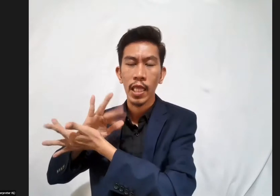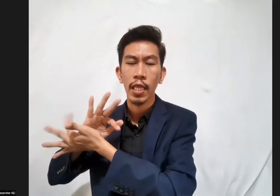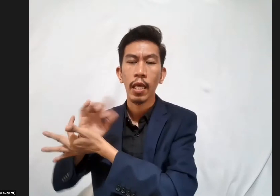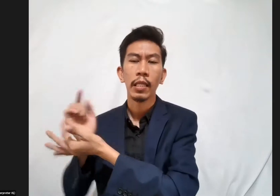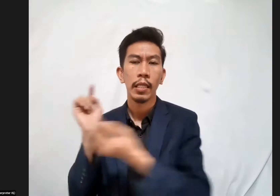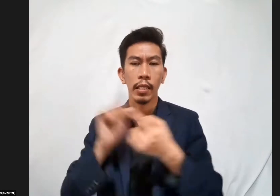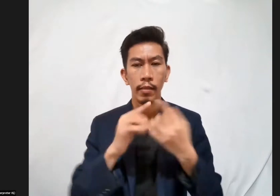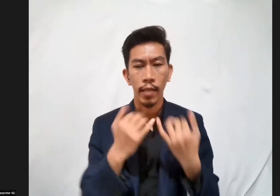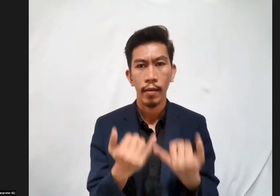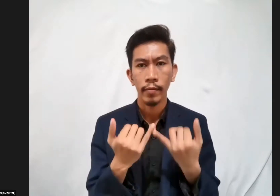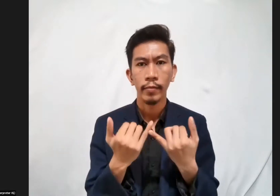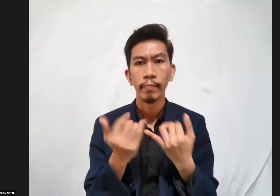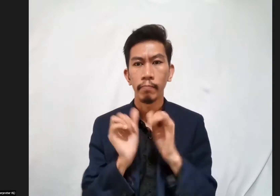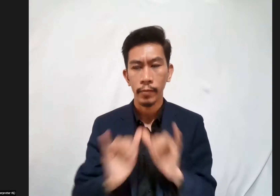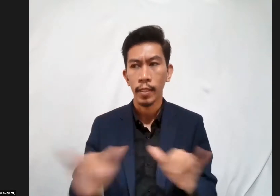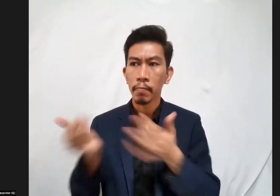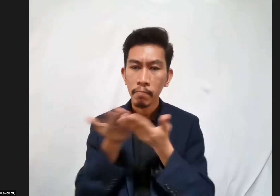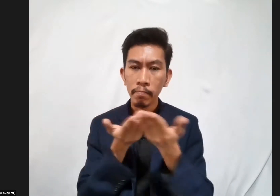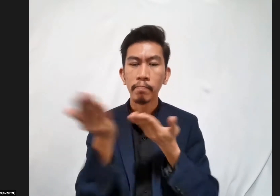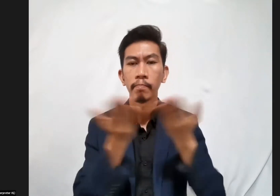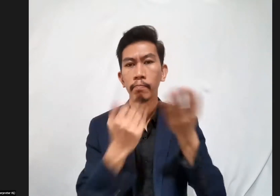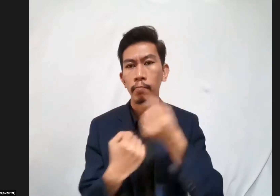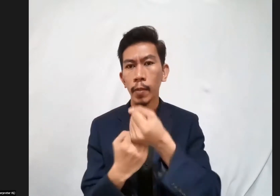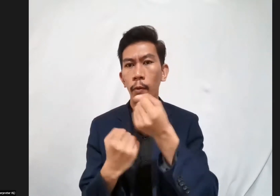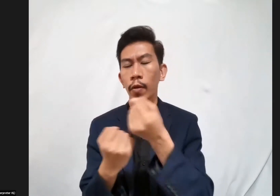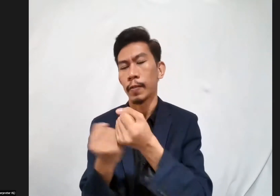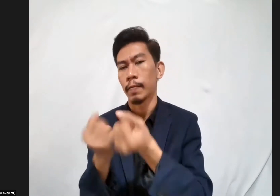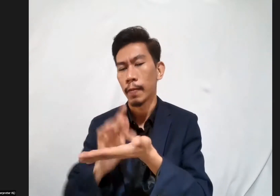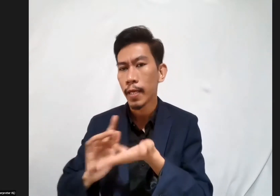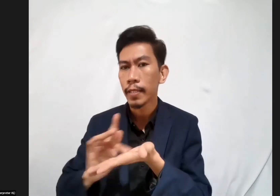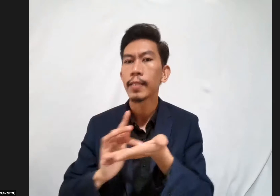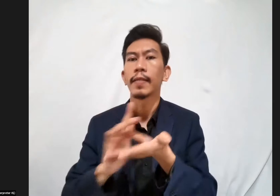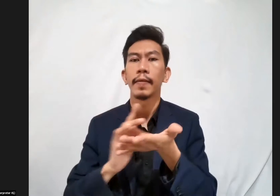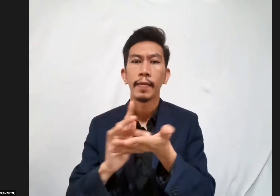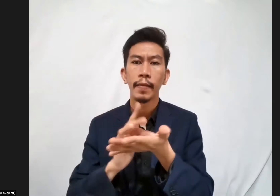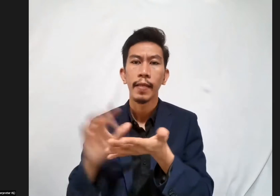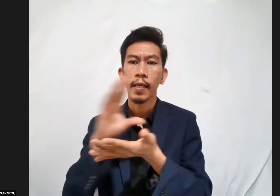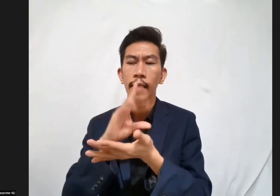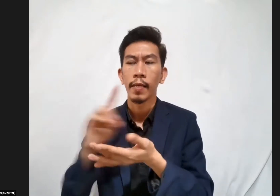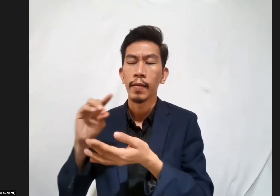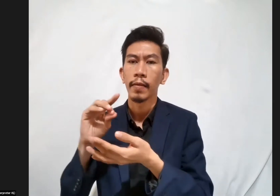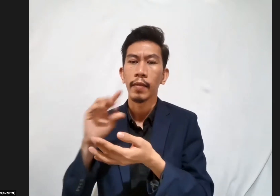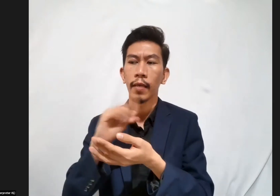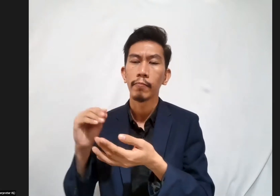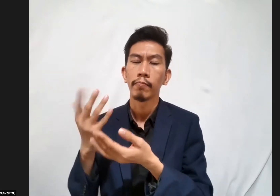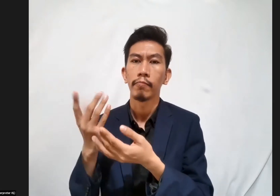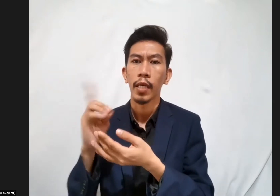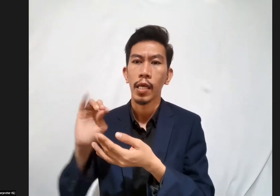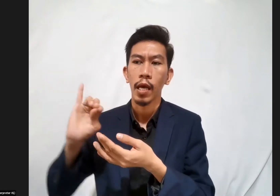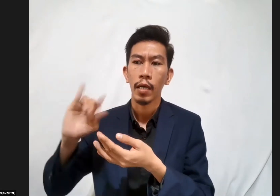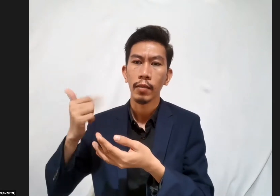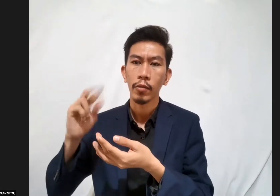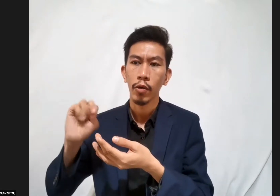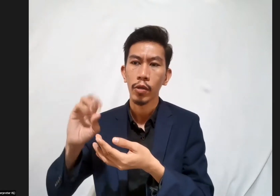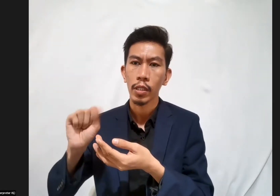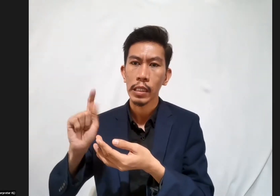providing assistance for medicines and diagnostic needs of patients who come and knock at our doors, and